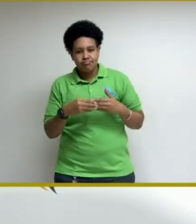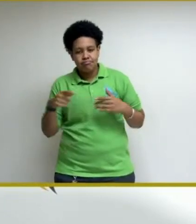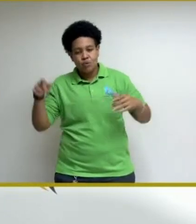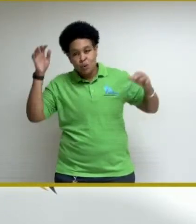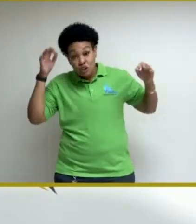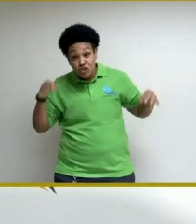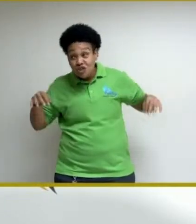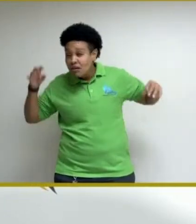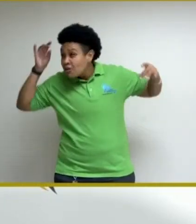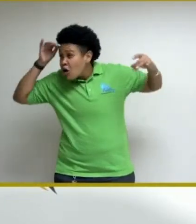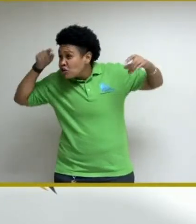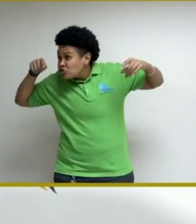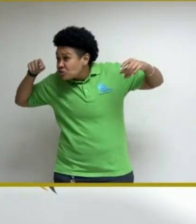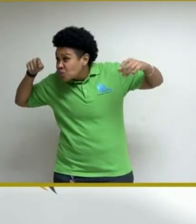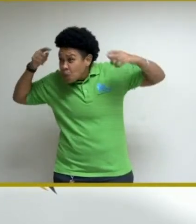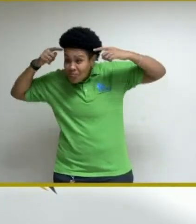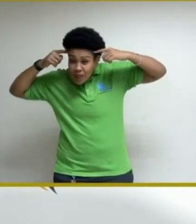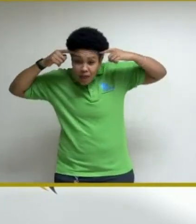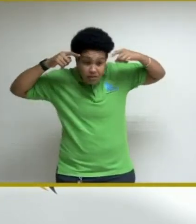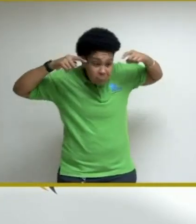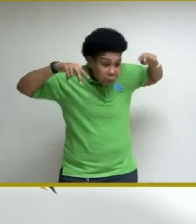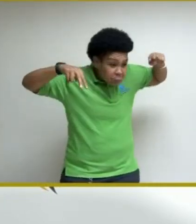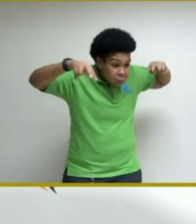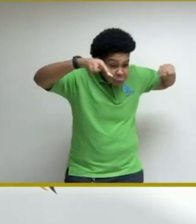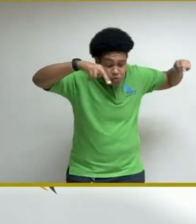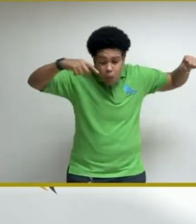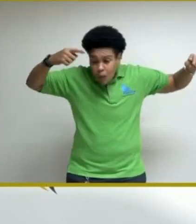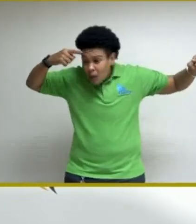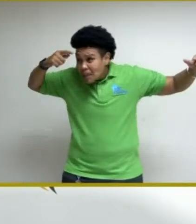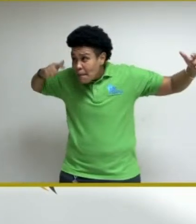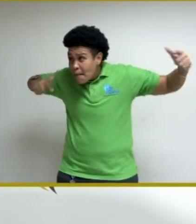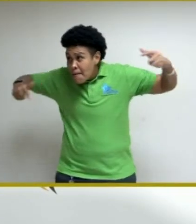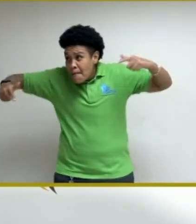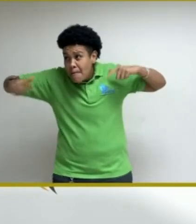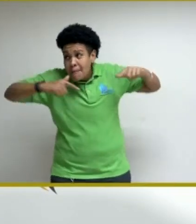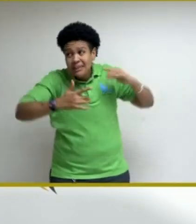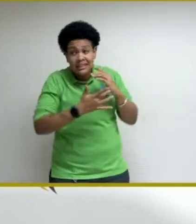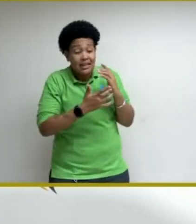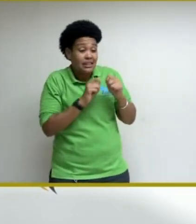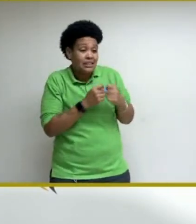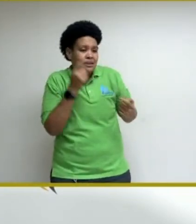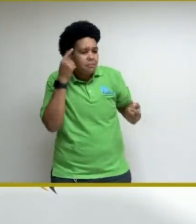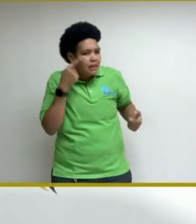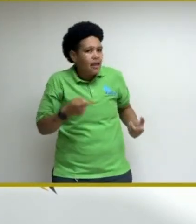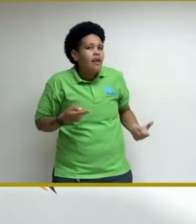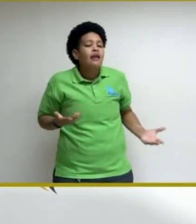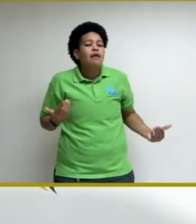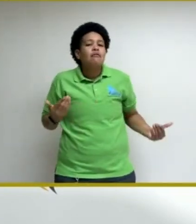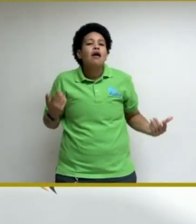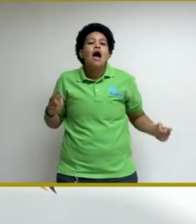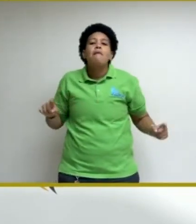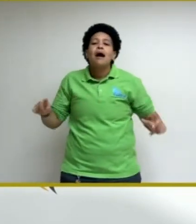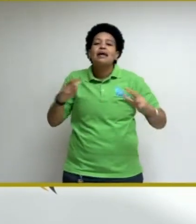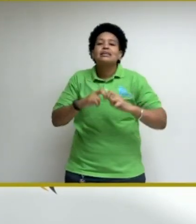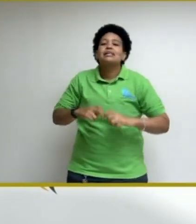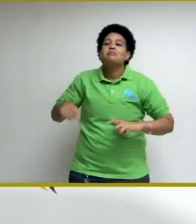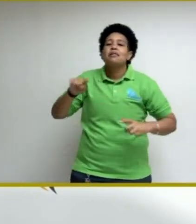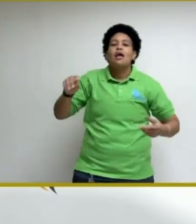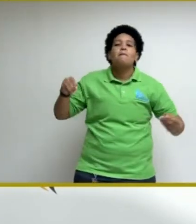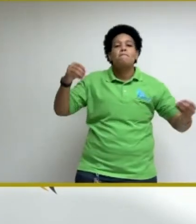on considerations by the technical team and the assessment that they provide.